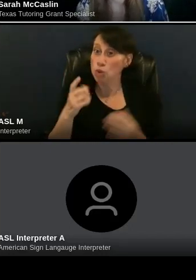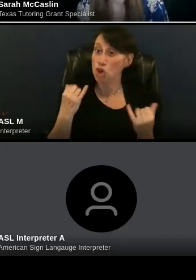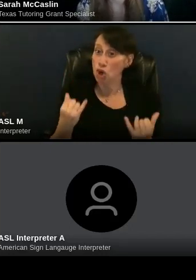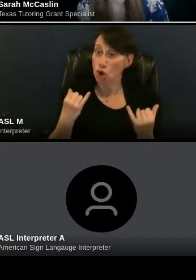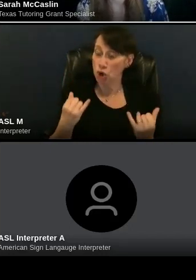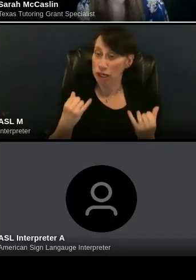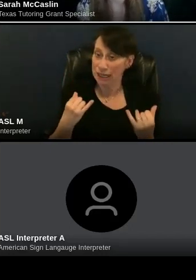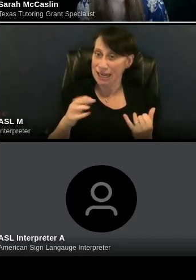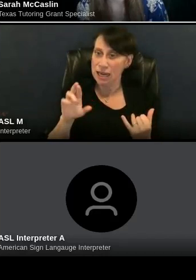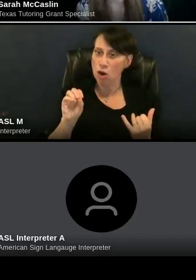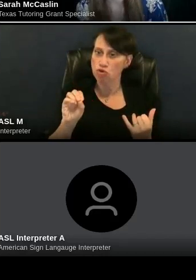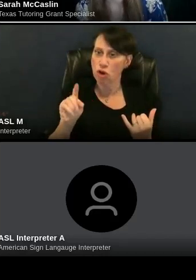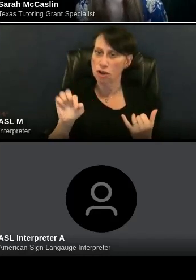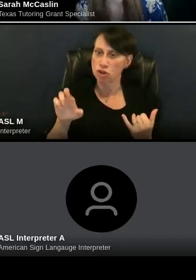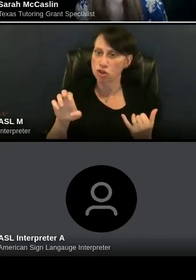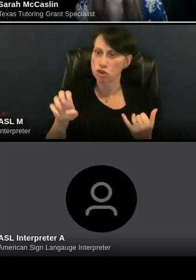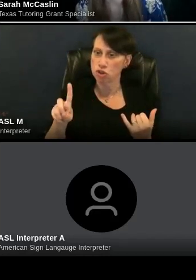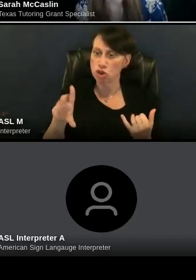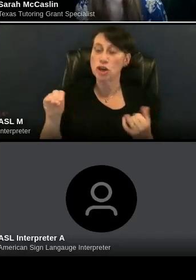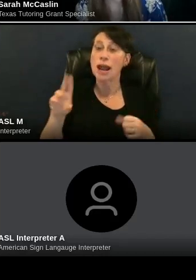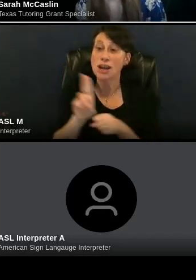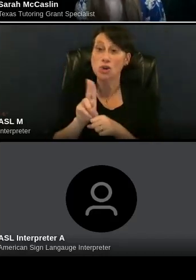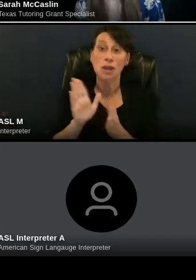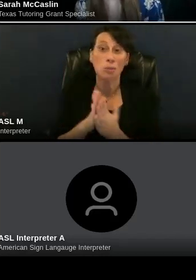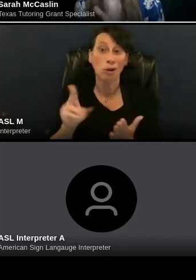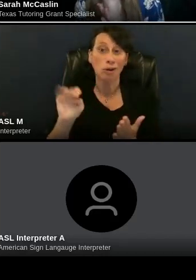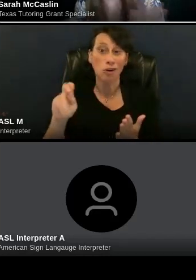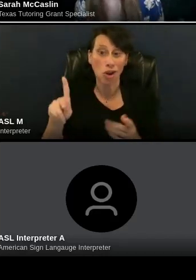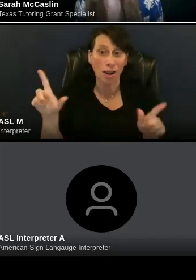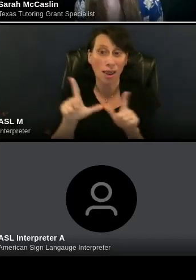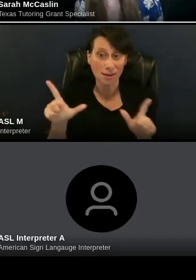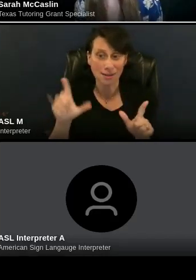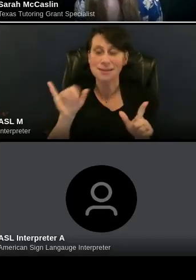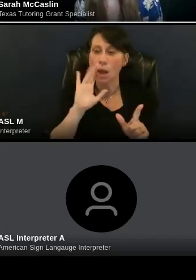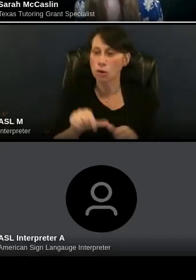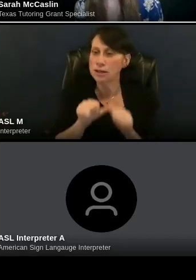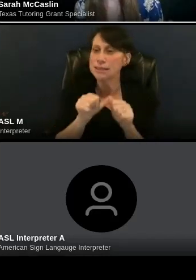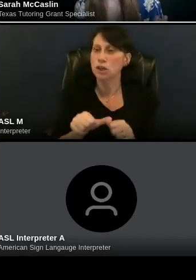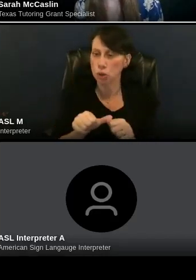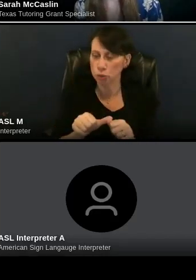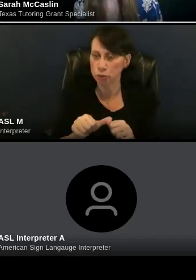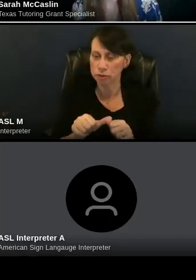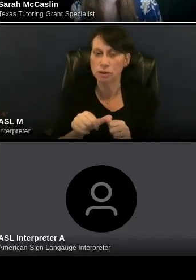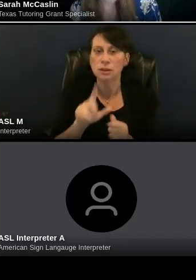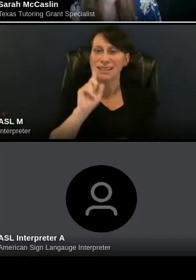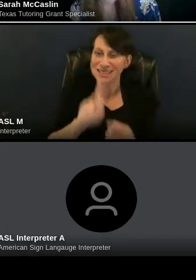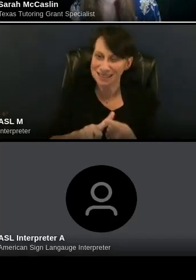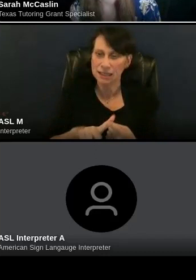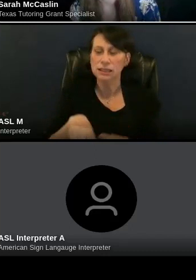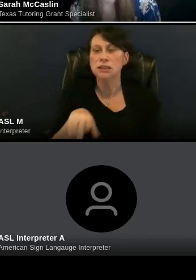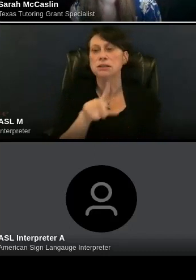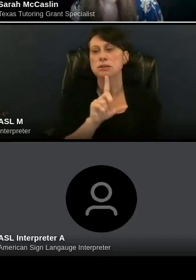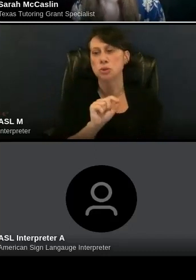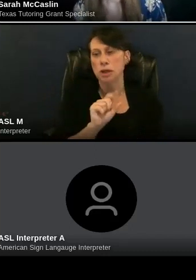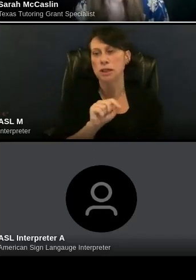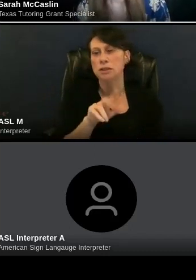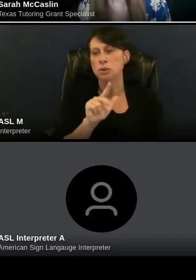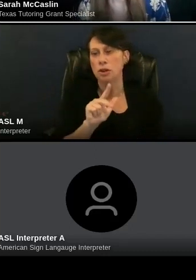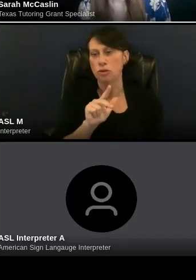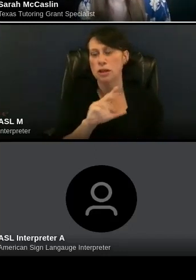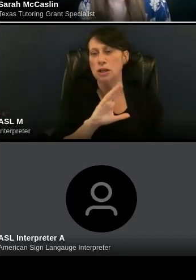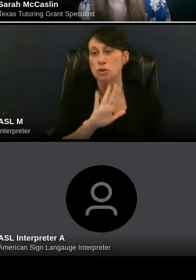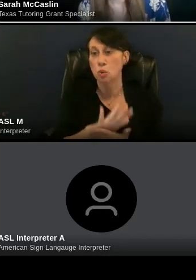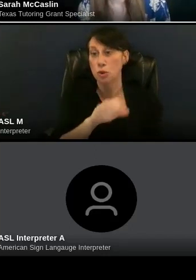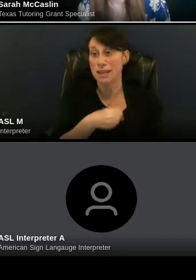currently rostered and using Book Nook licenses, those will continue through the 22-23 school year.